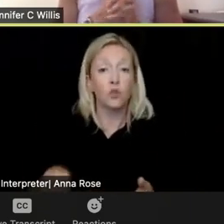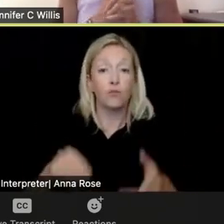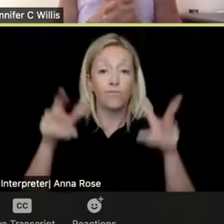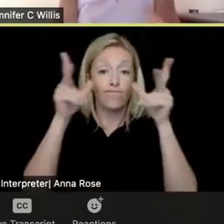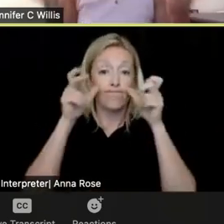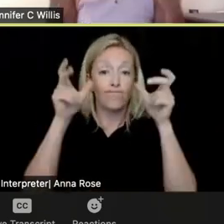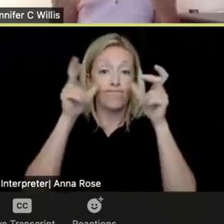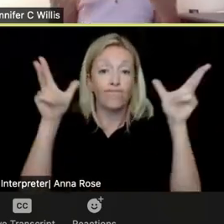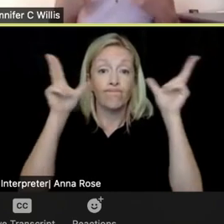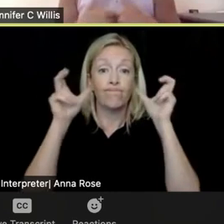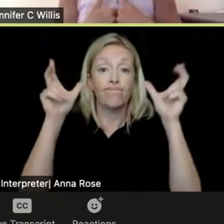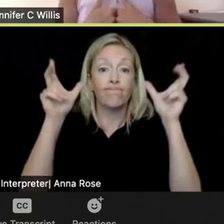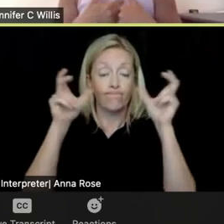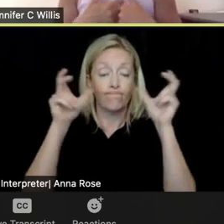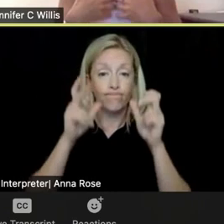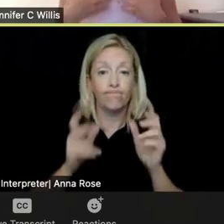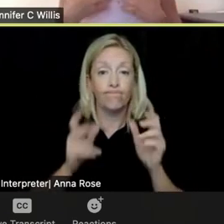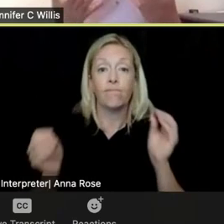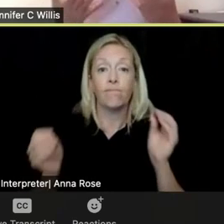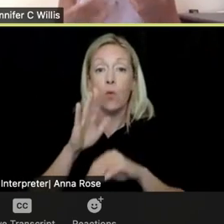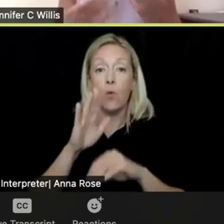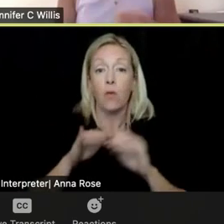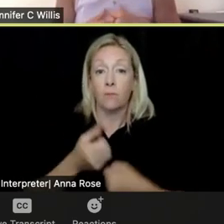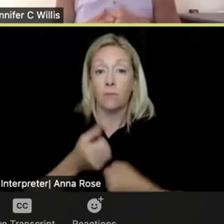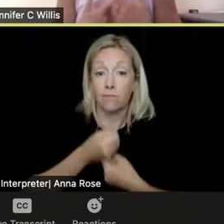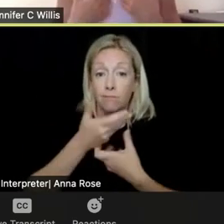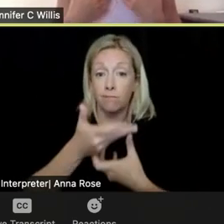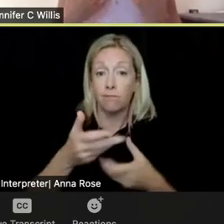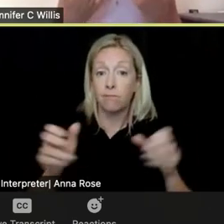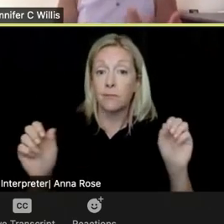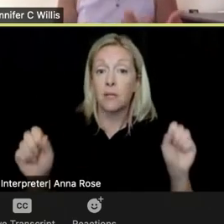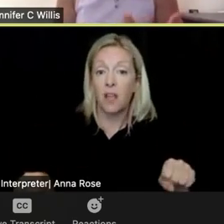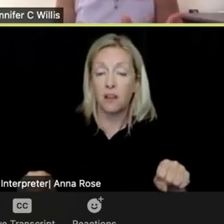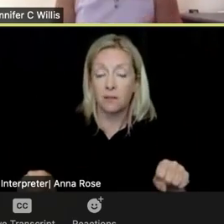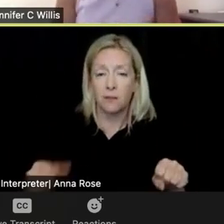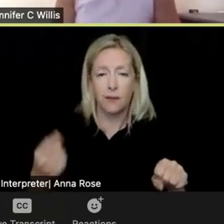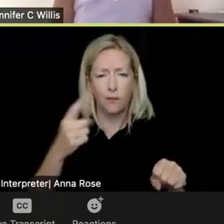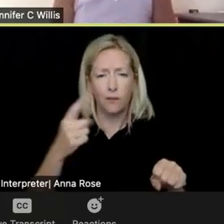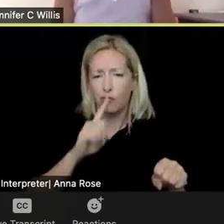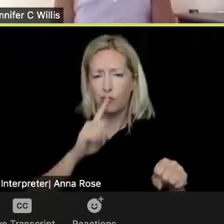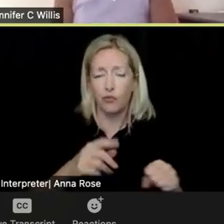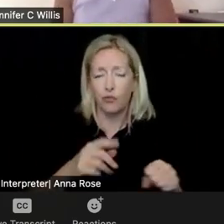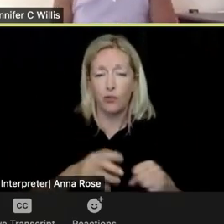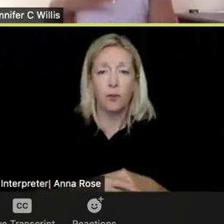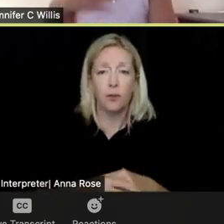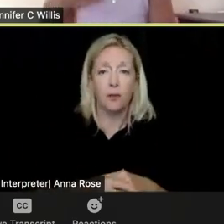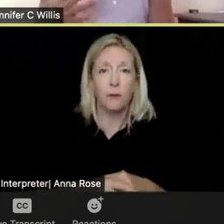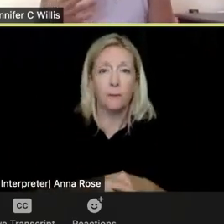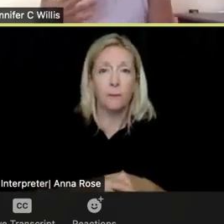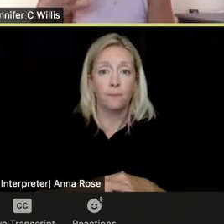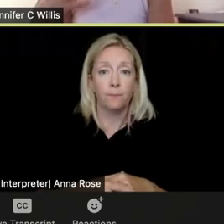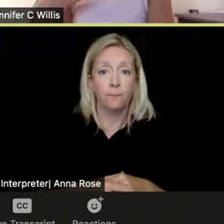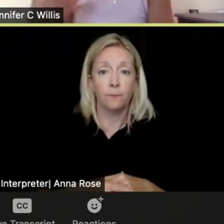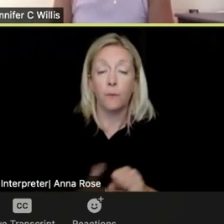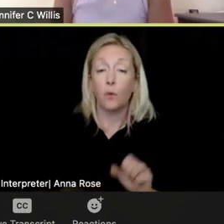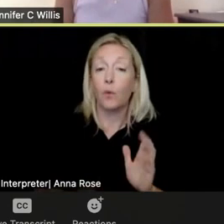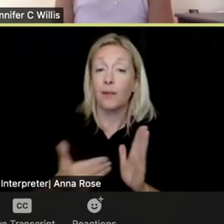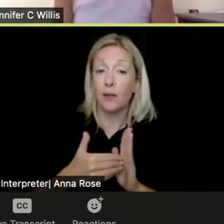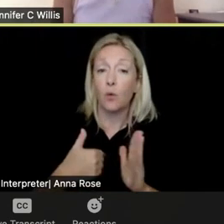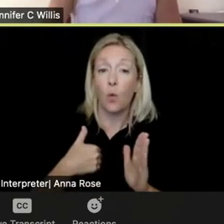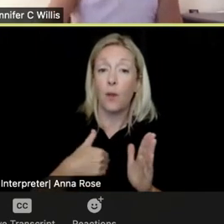receptively in taking in and understanding more information than they are able to give back to us. So we are, as we said,